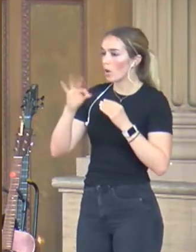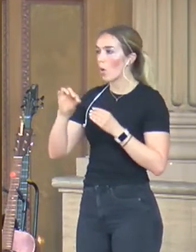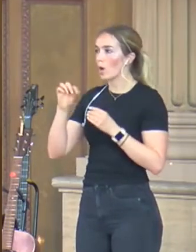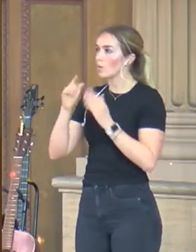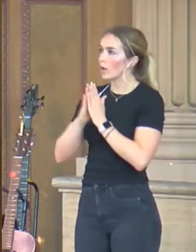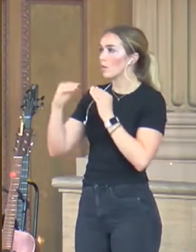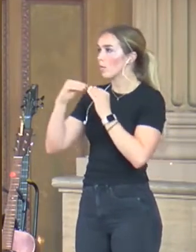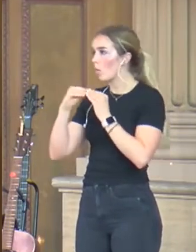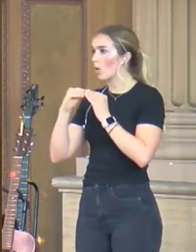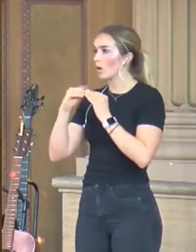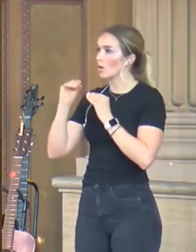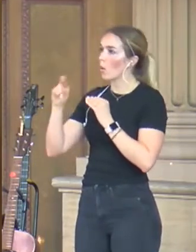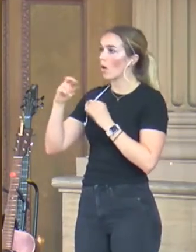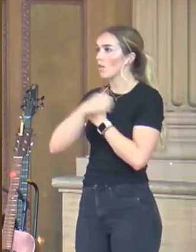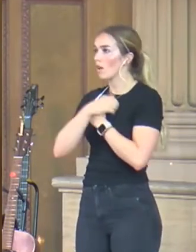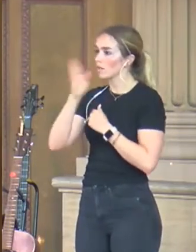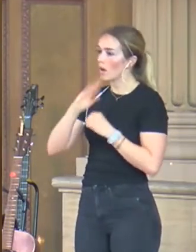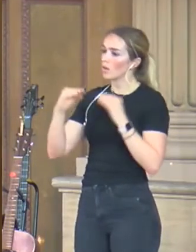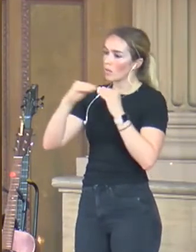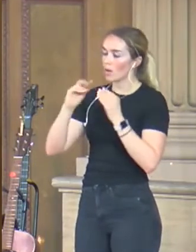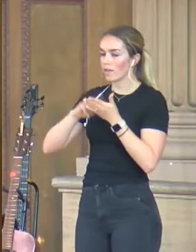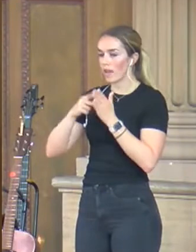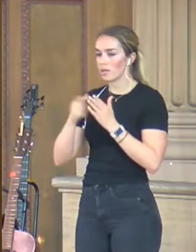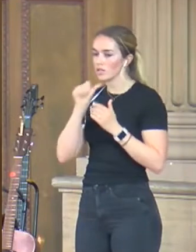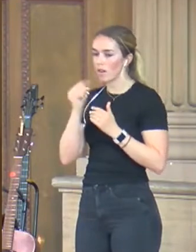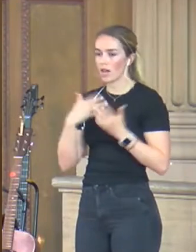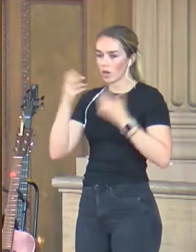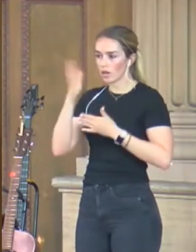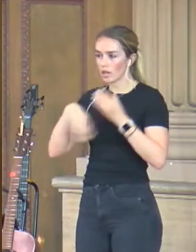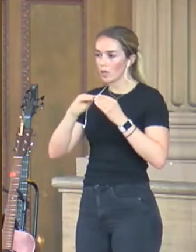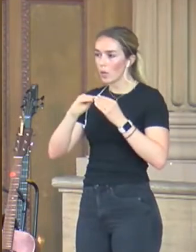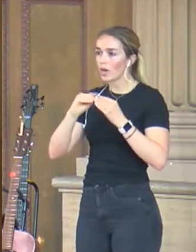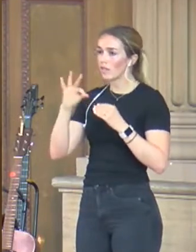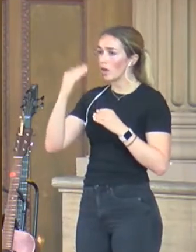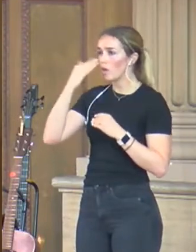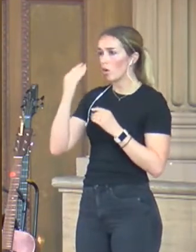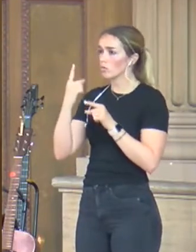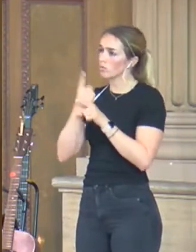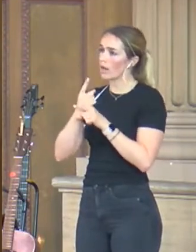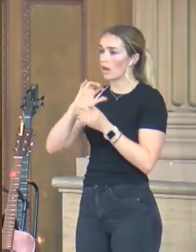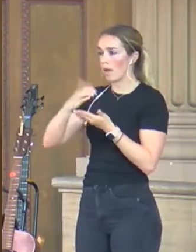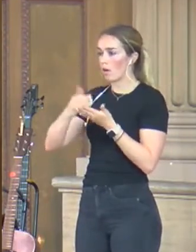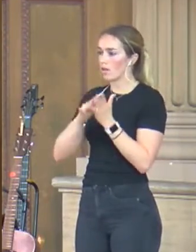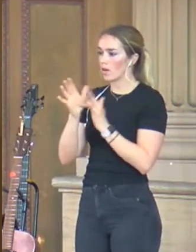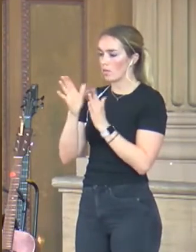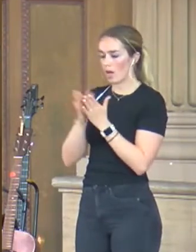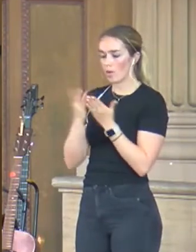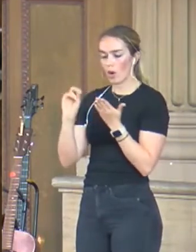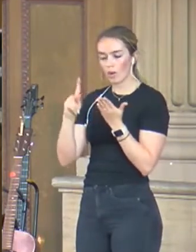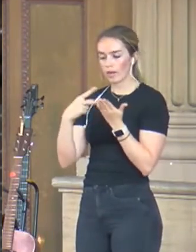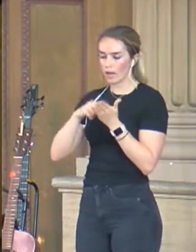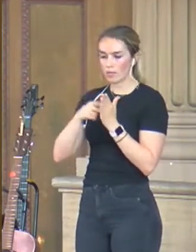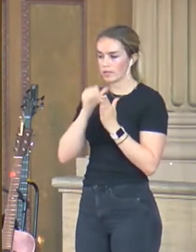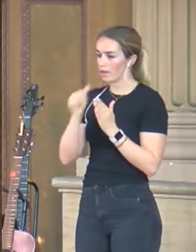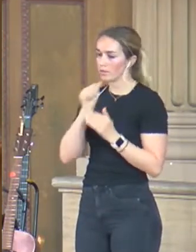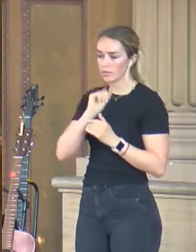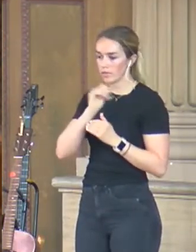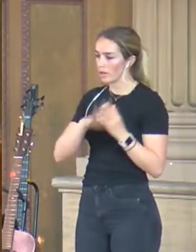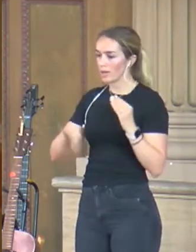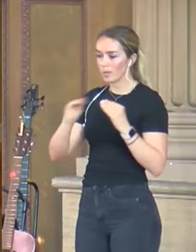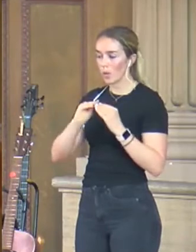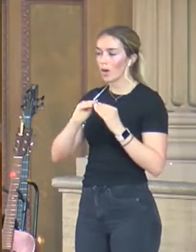come out of the darkness. If you just knew the right theology, then your suffering would end. And there are certainly times where we go through things in life and God is working on teaching